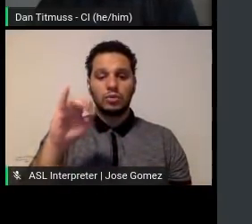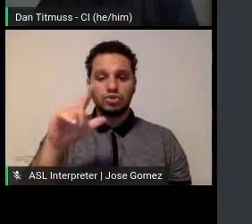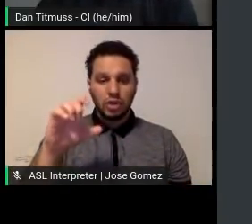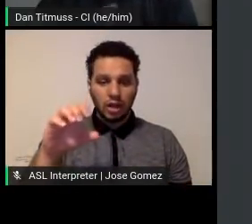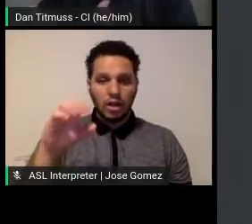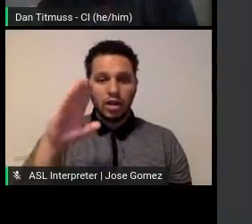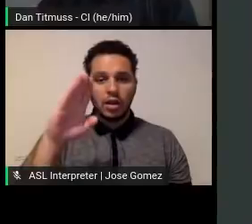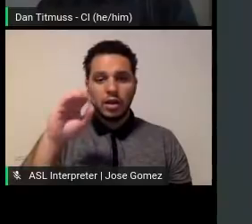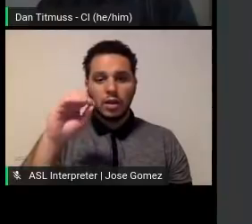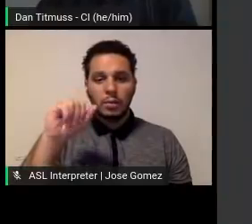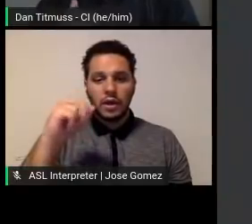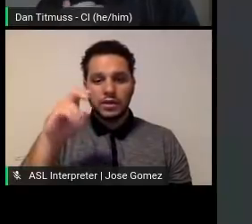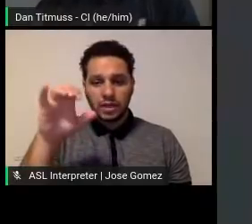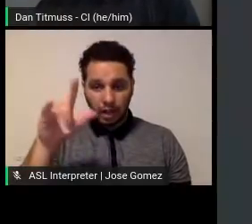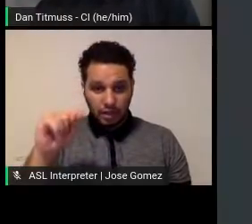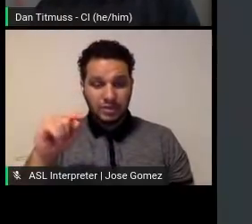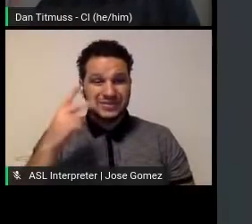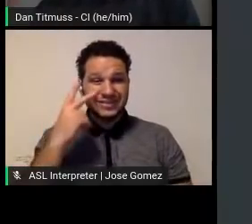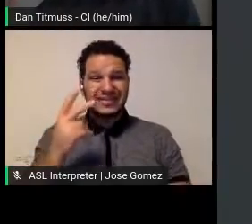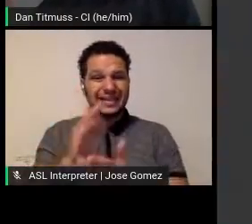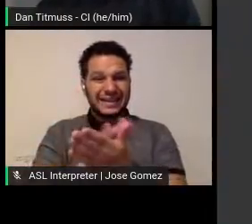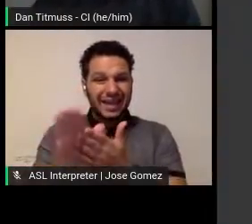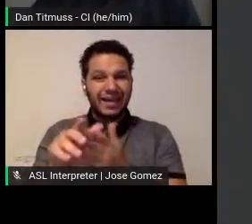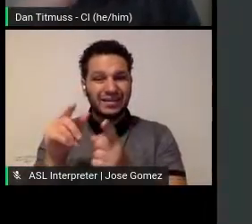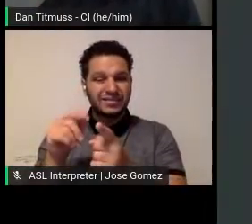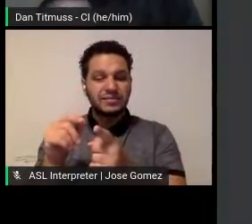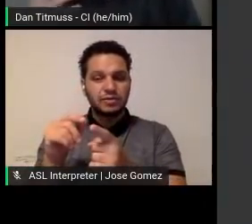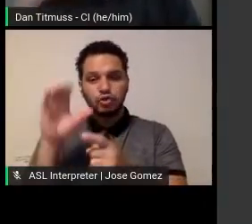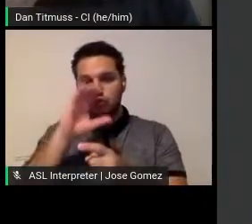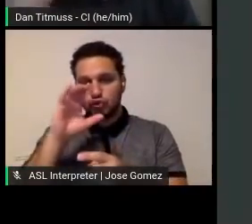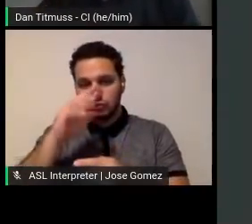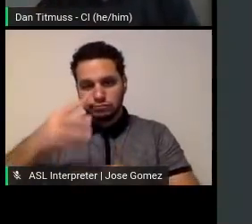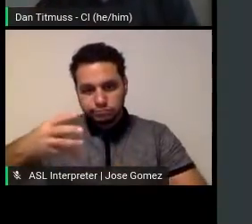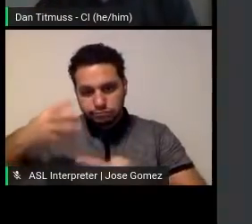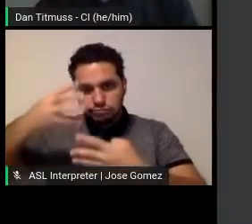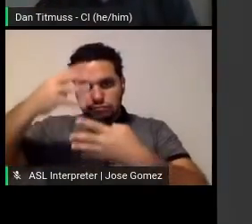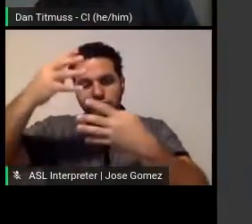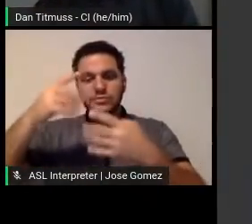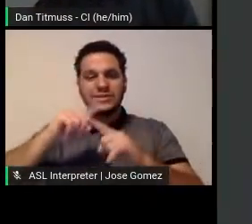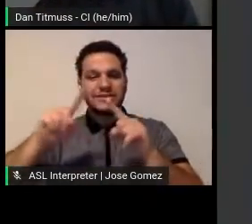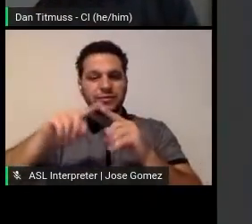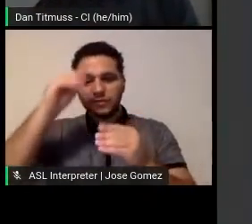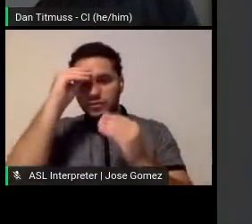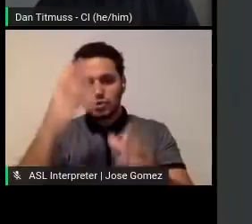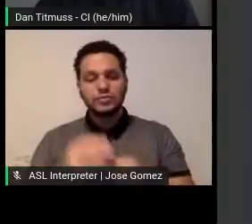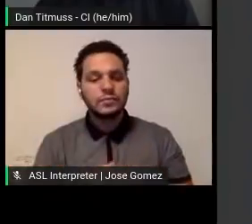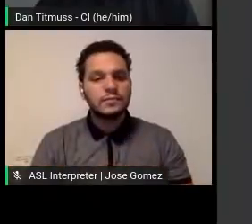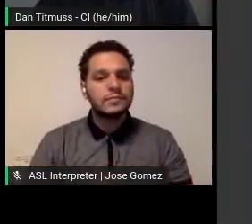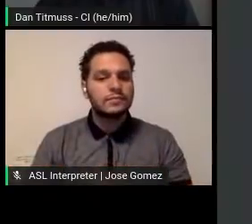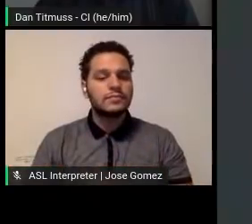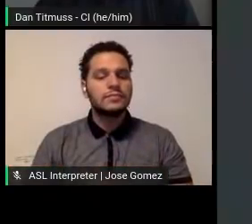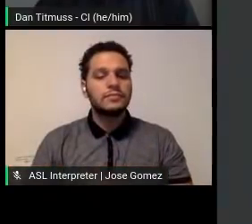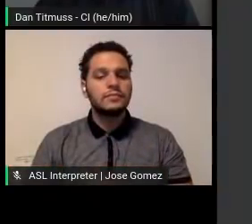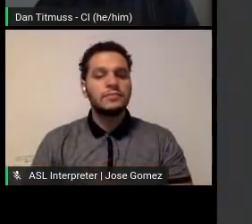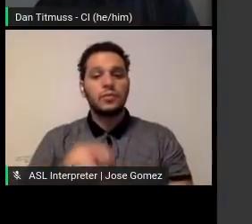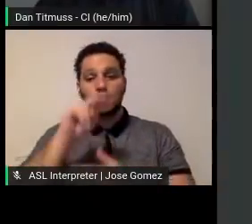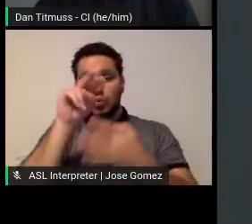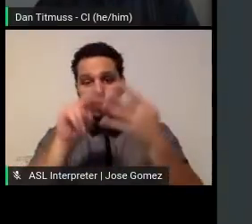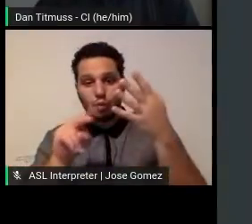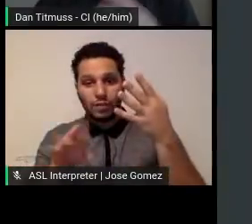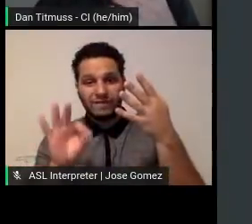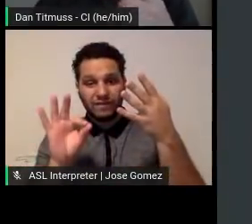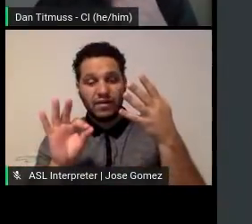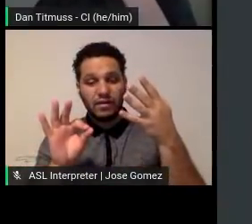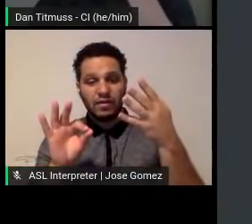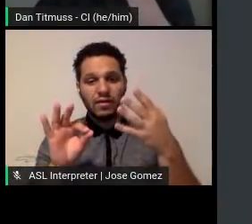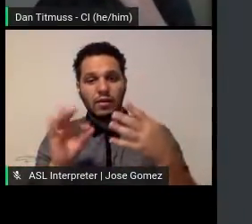and we met with like a really nice search engine results page with lots of information on. And we can go down, we can find